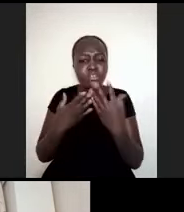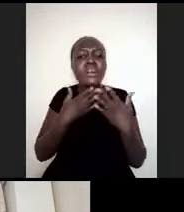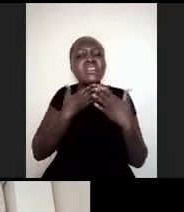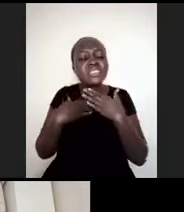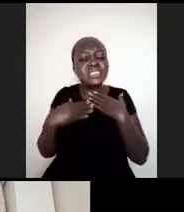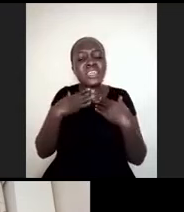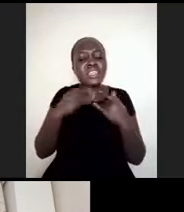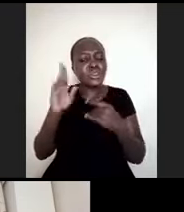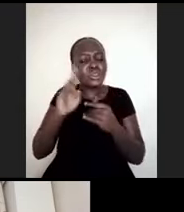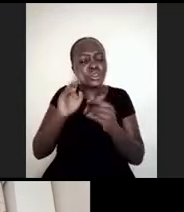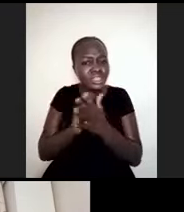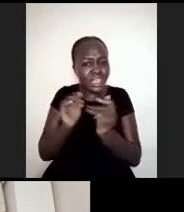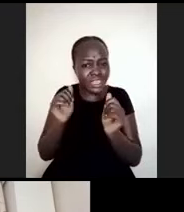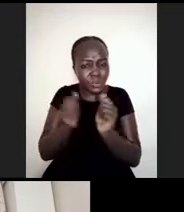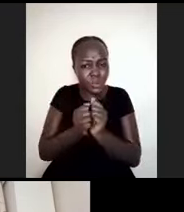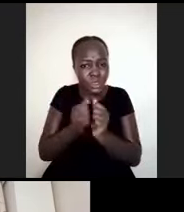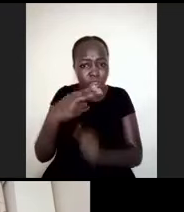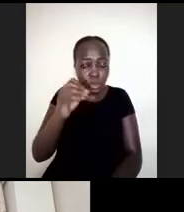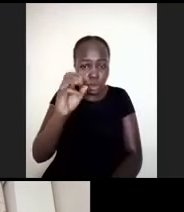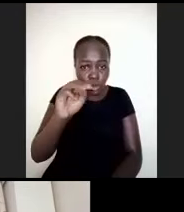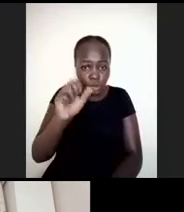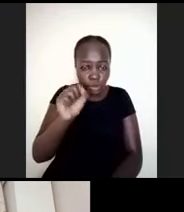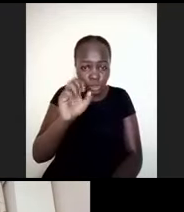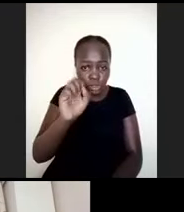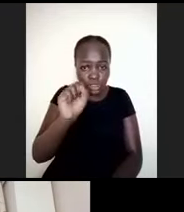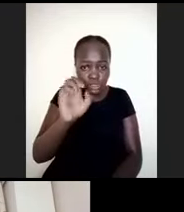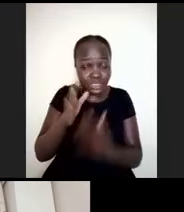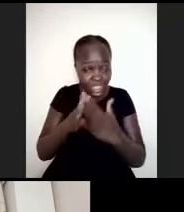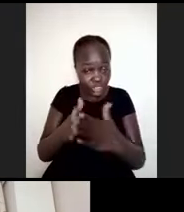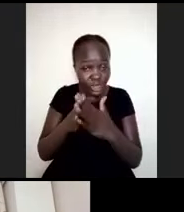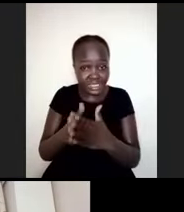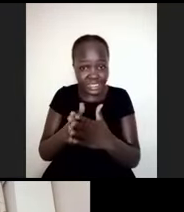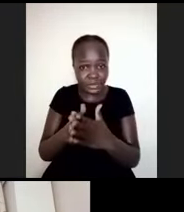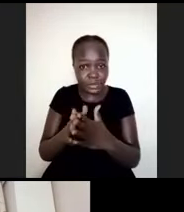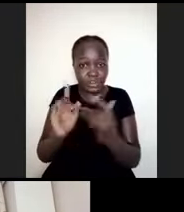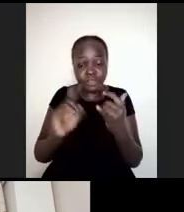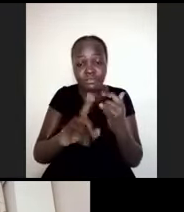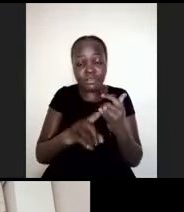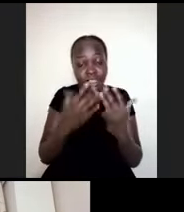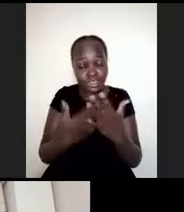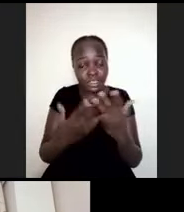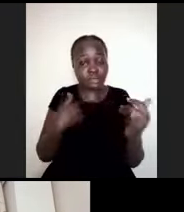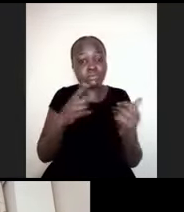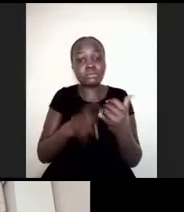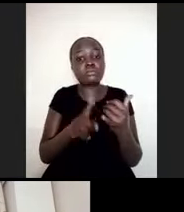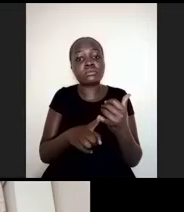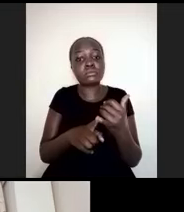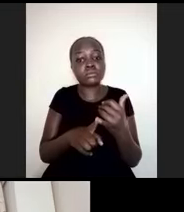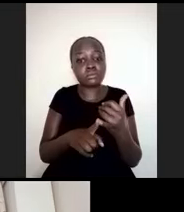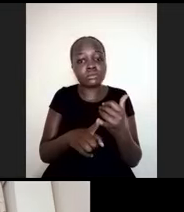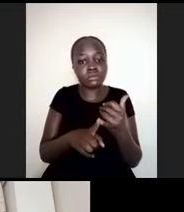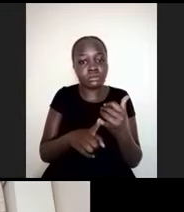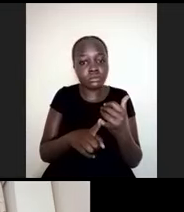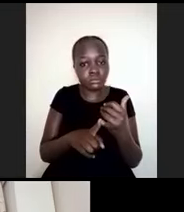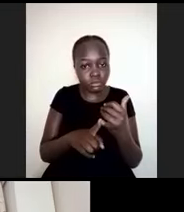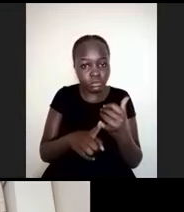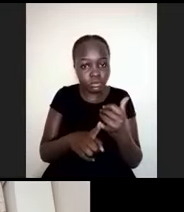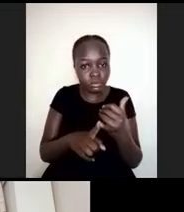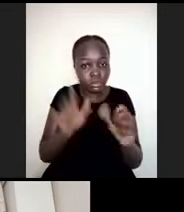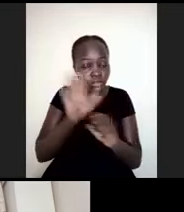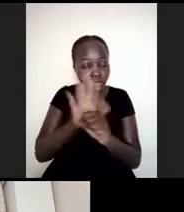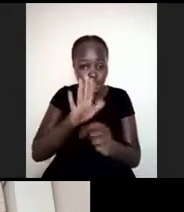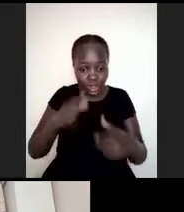that to homosexuality if you're addicted. So the first thing I put down is you fill your life with the word of